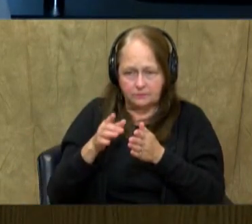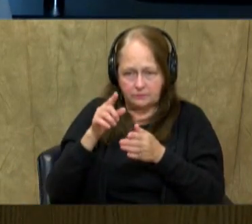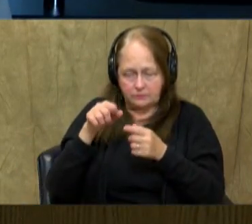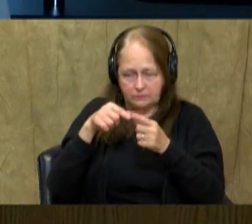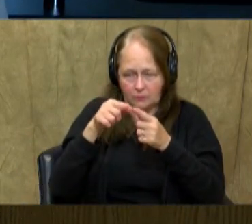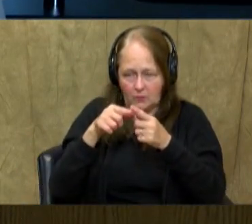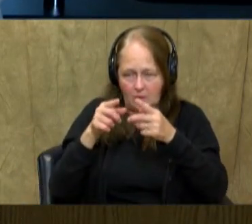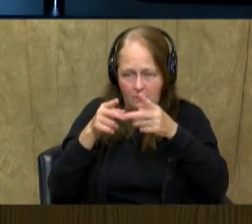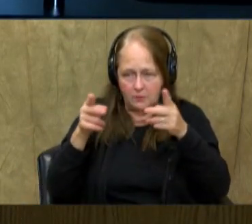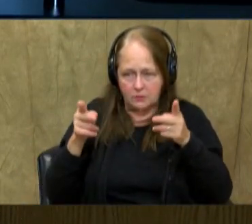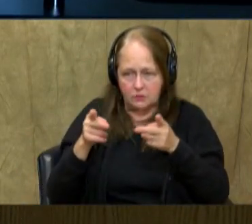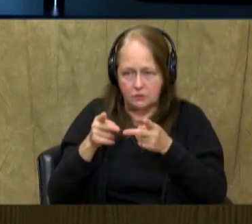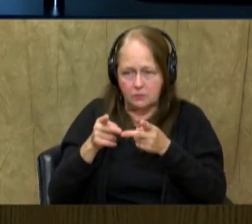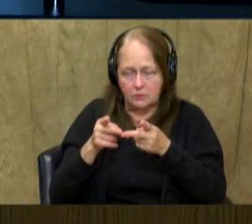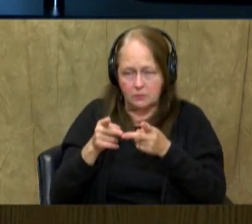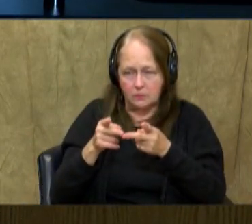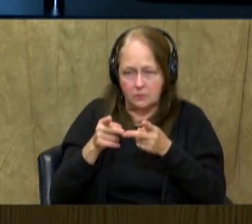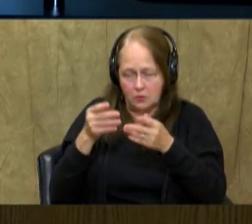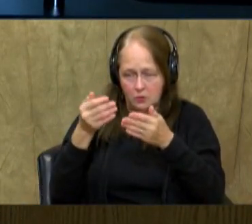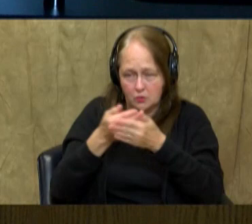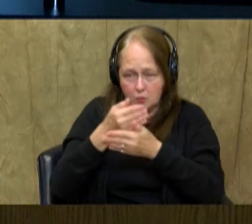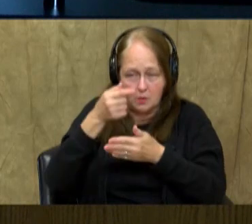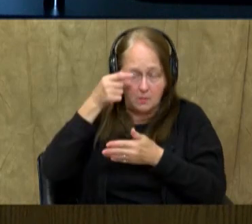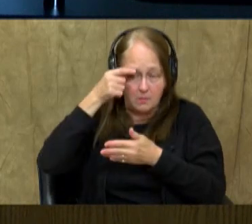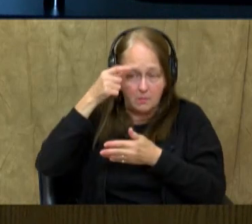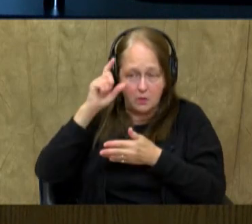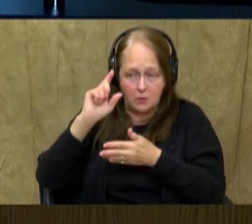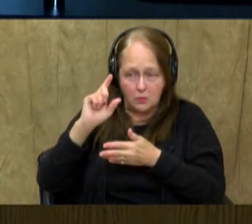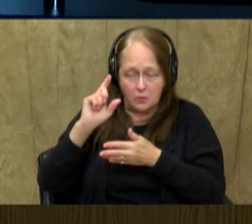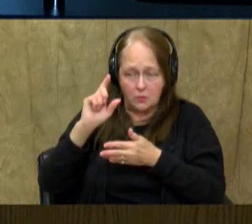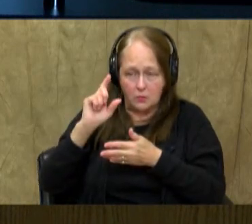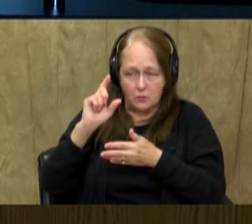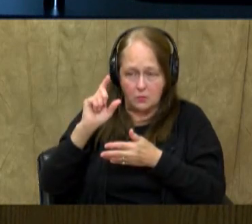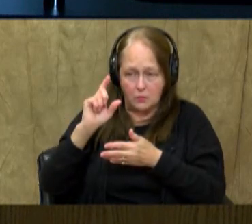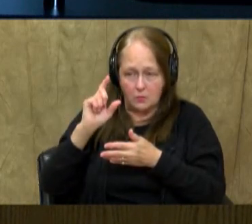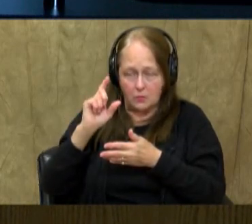From this position, new moon